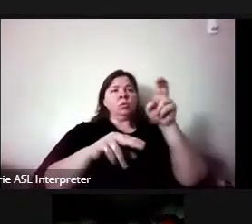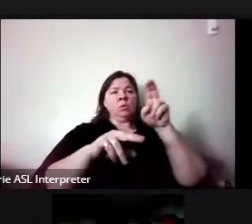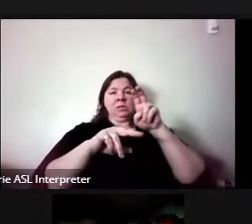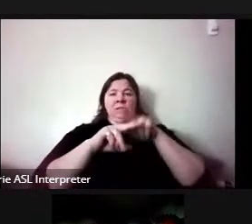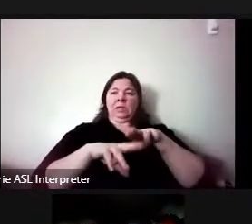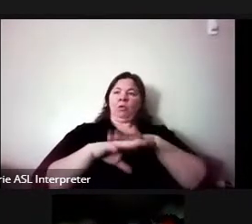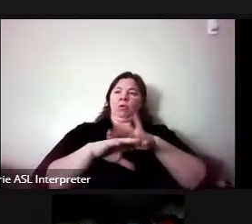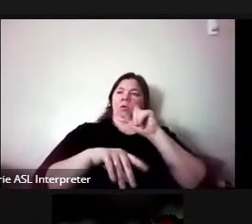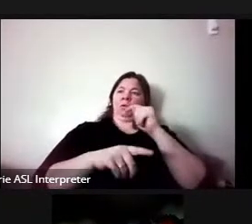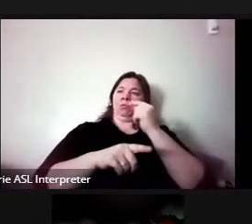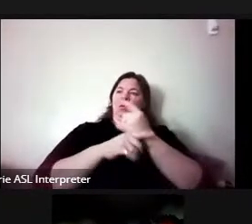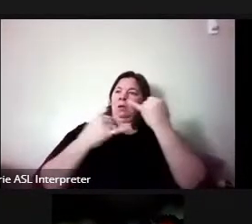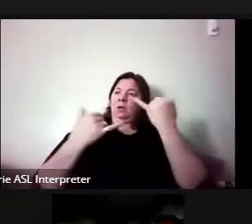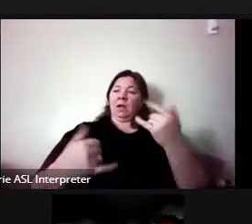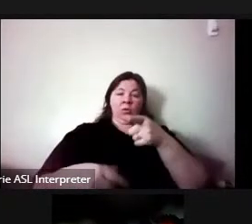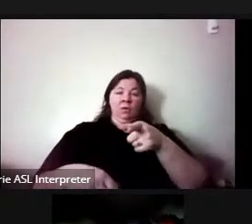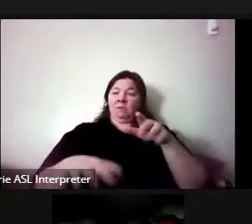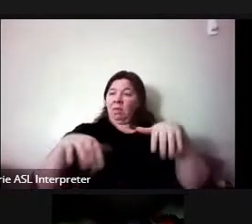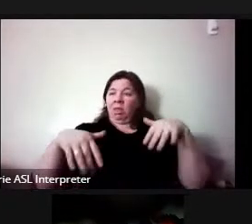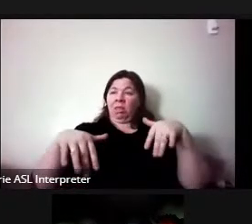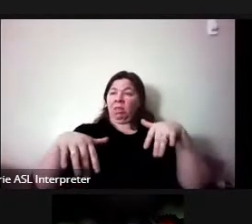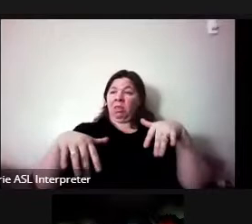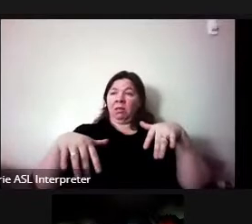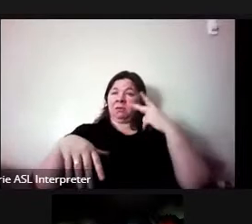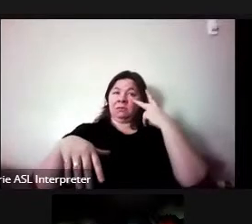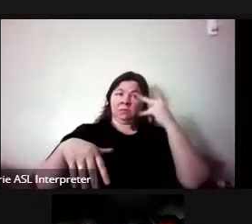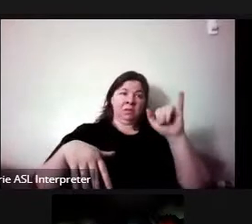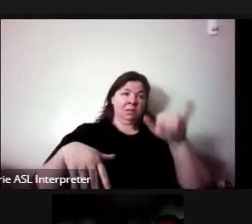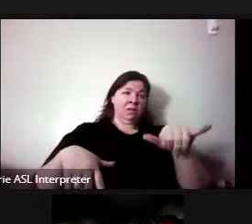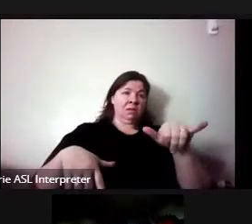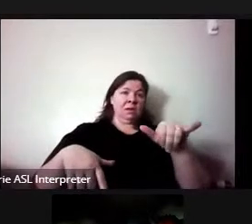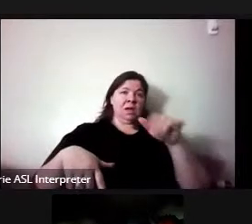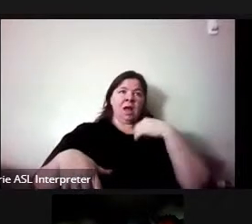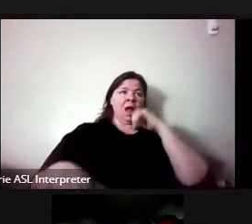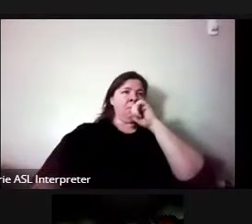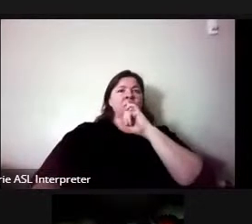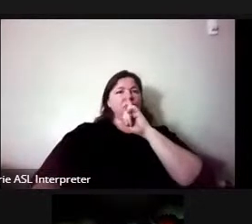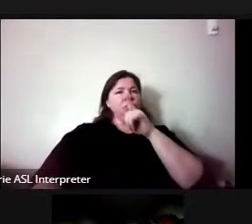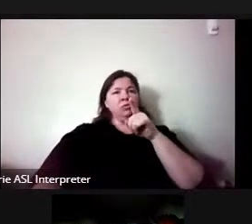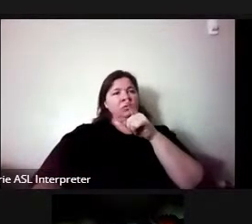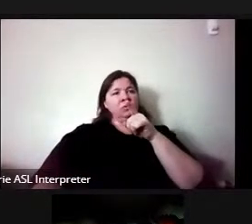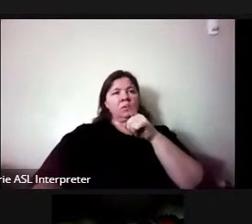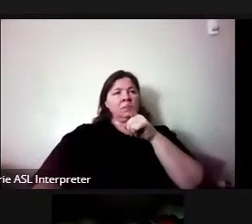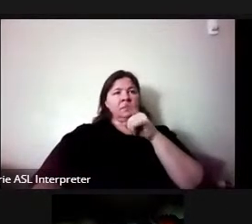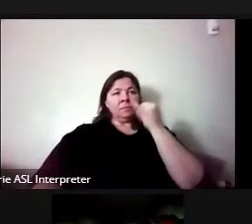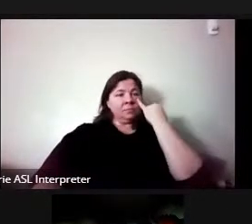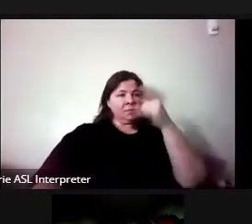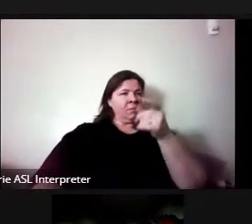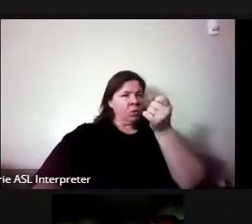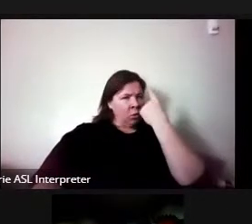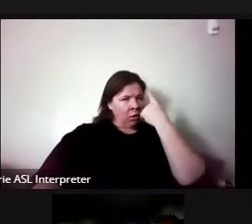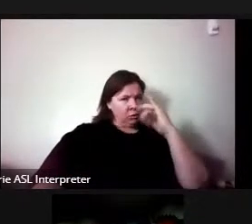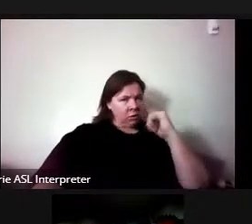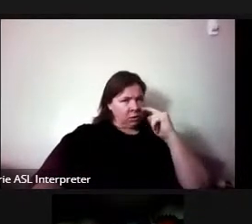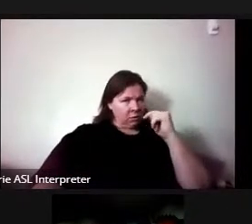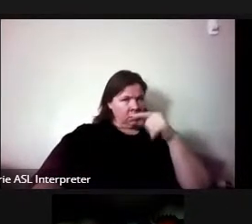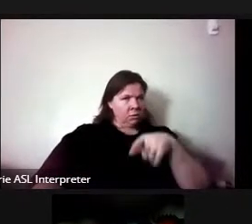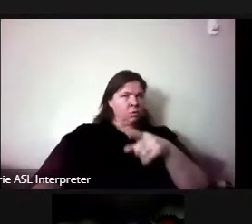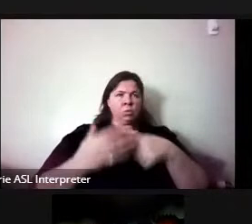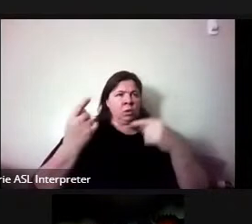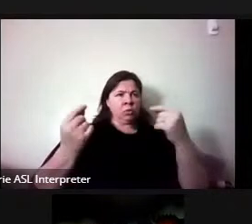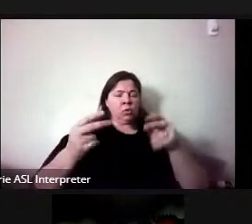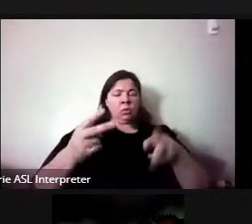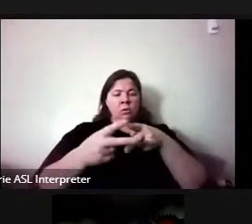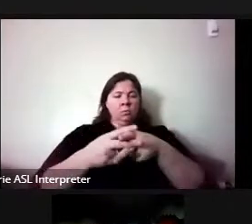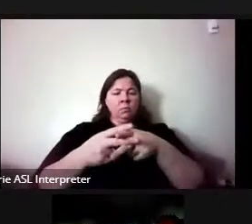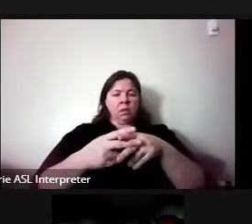of it right now. And if you are not seeing that, I'm not sure if you understood it. All you got to do is plug